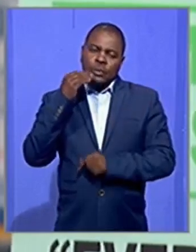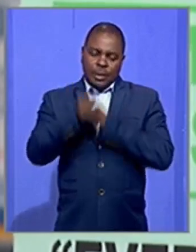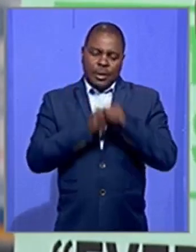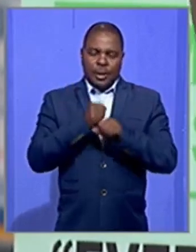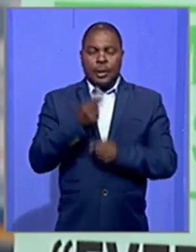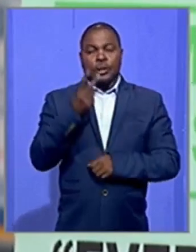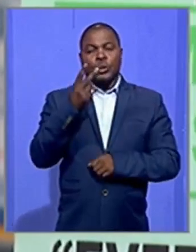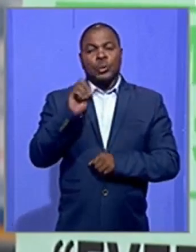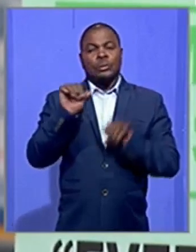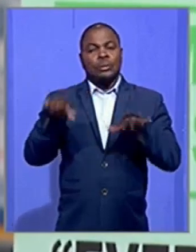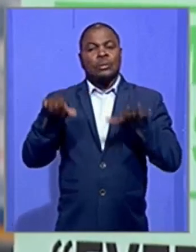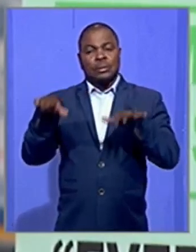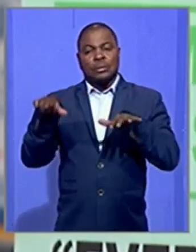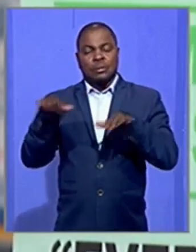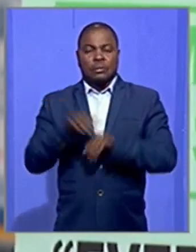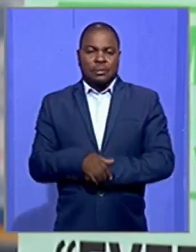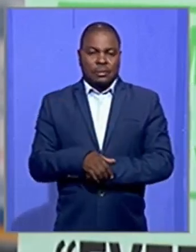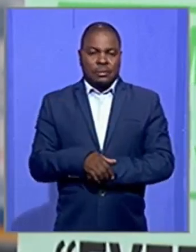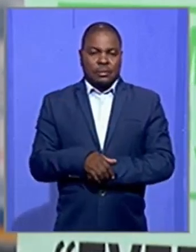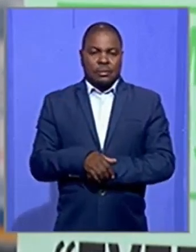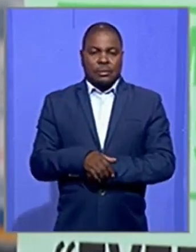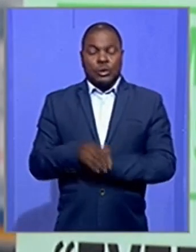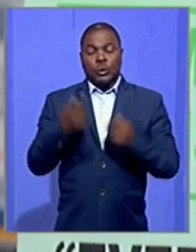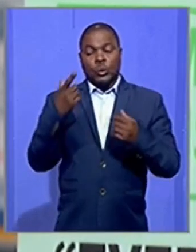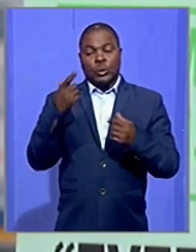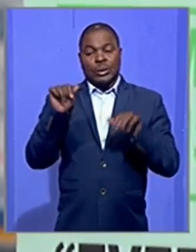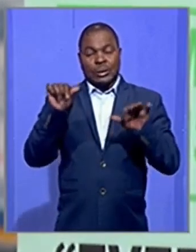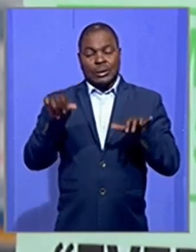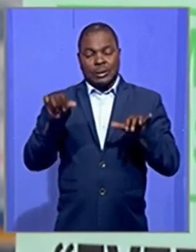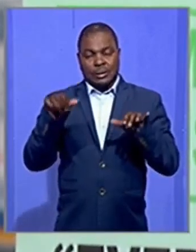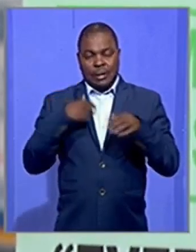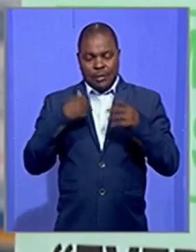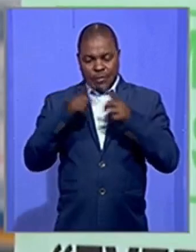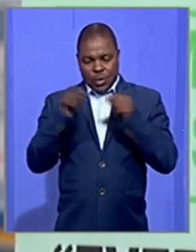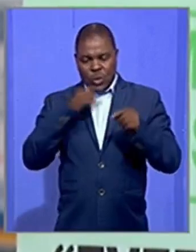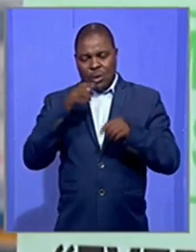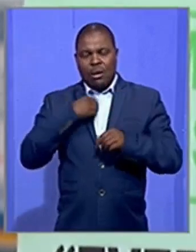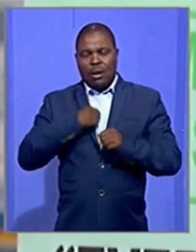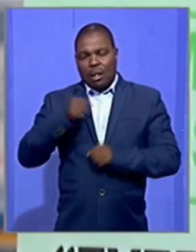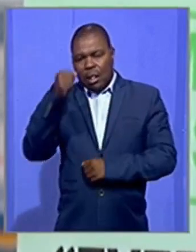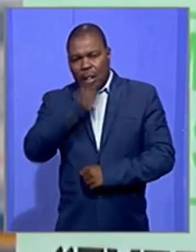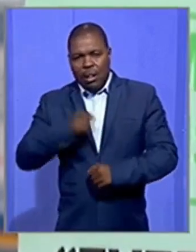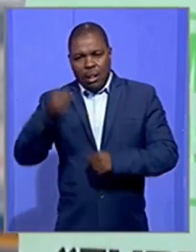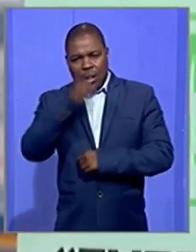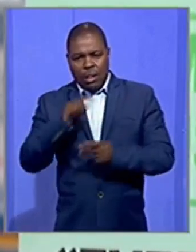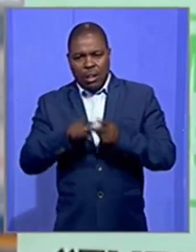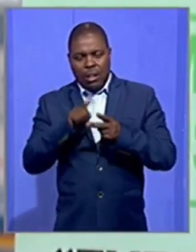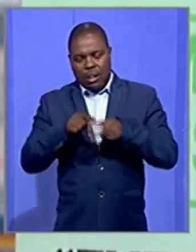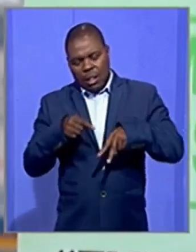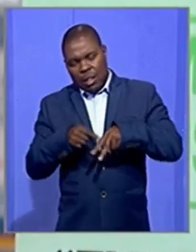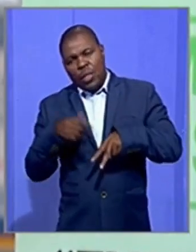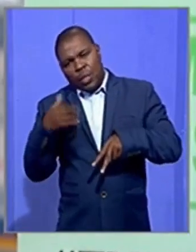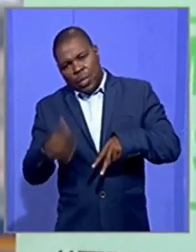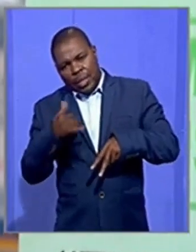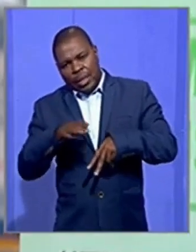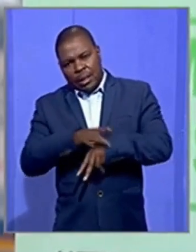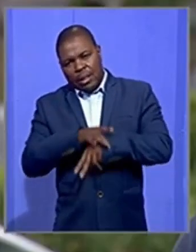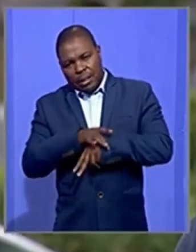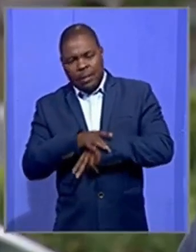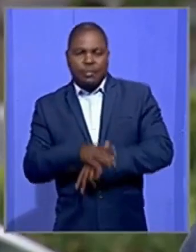2016. Ke tswa ke tshwere ke sefuba le injara ya o le mala lengwele ke hatwa ke majwe